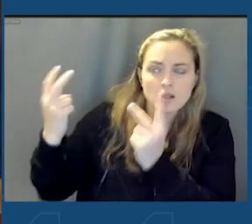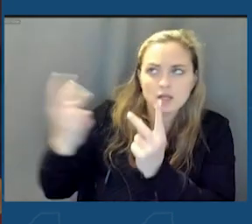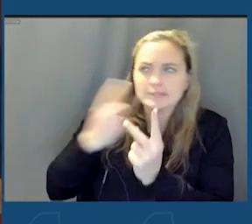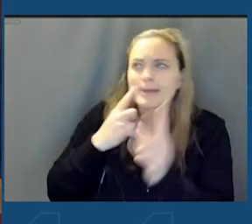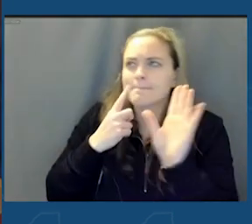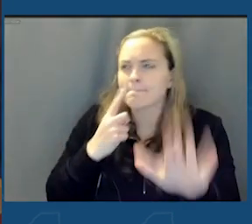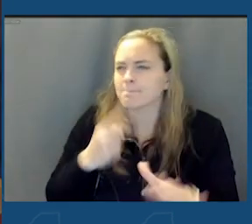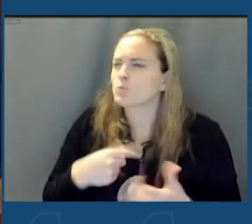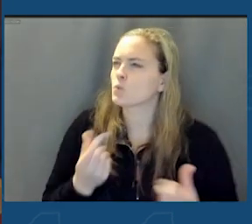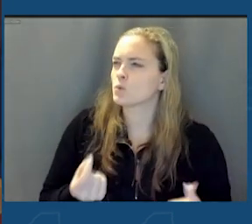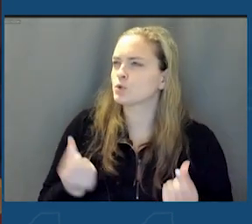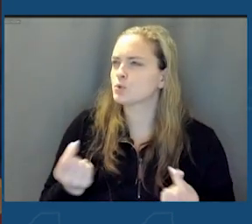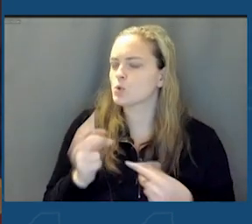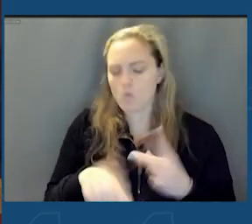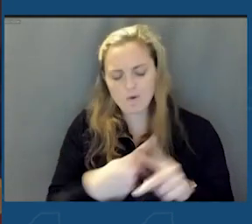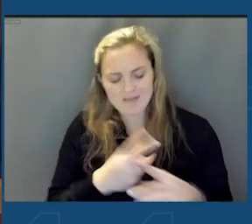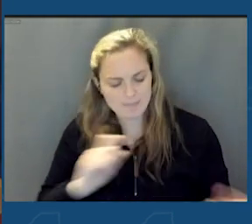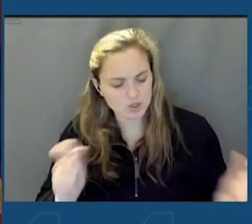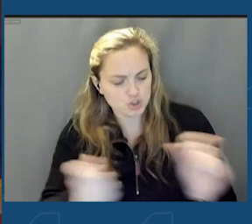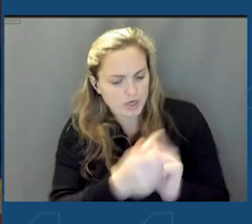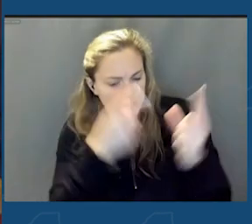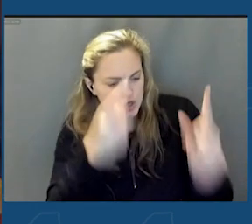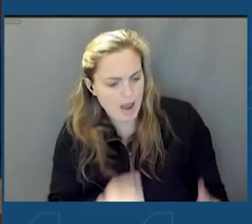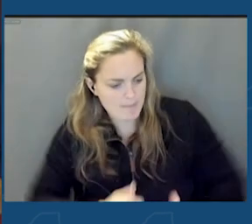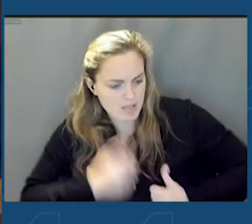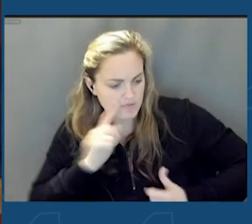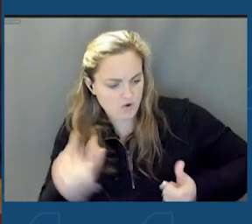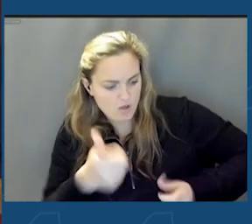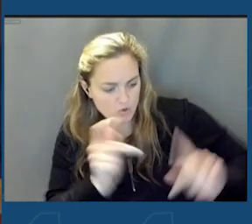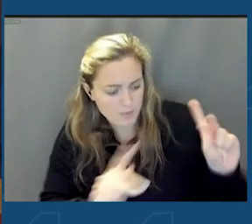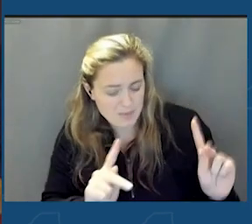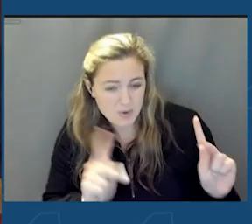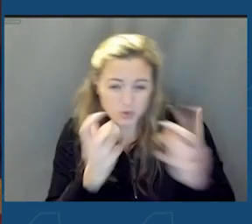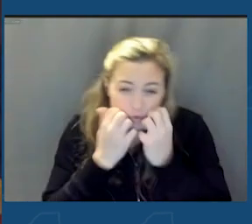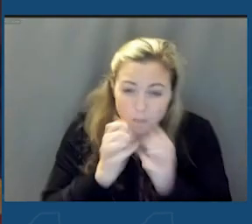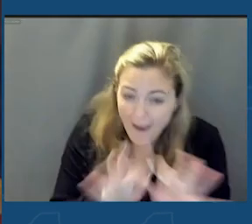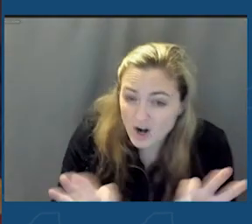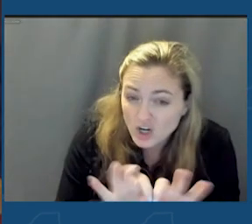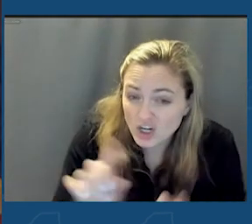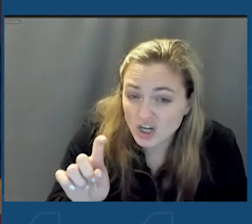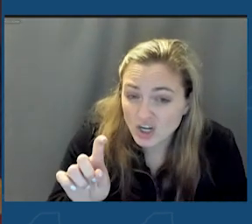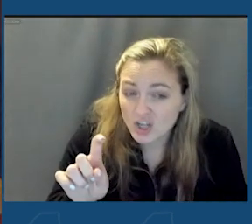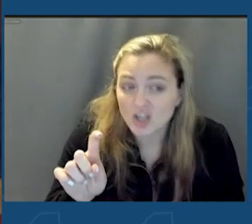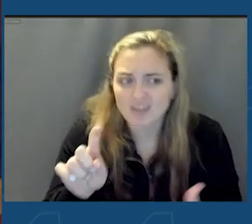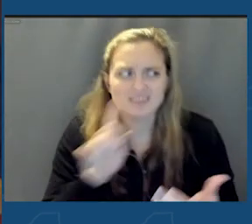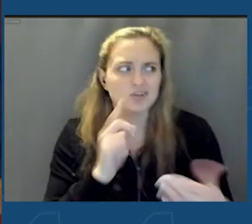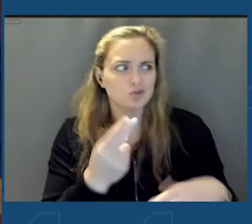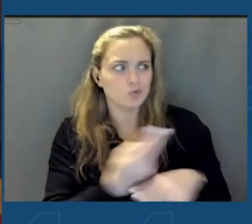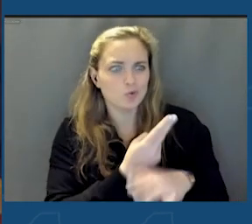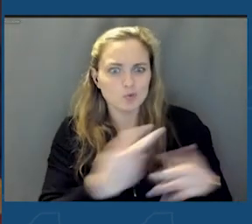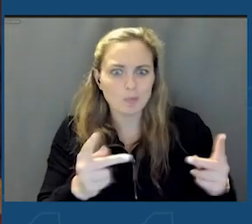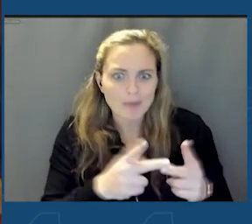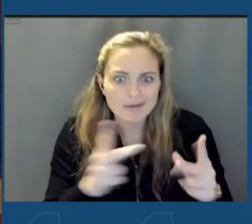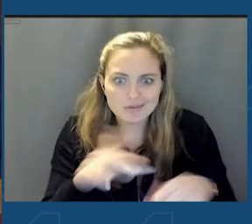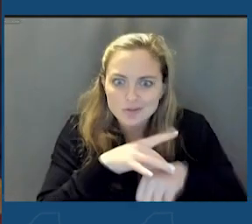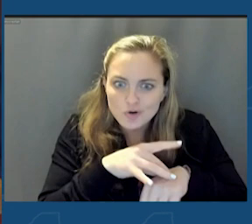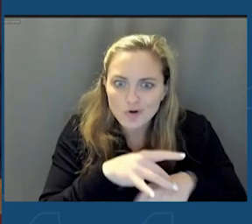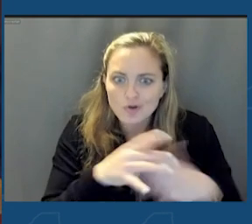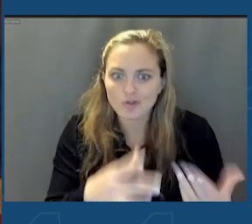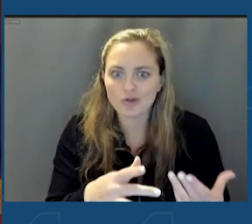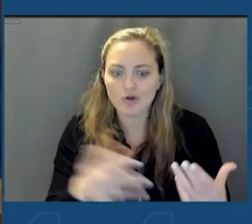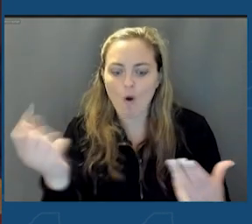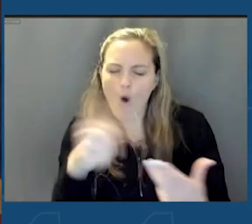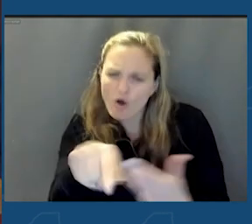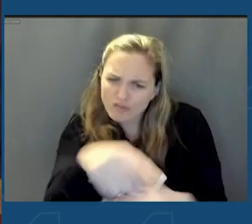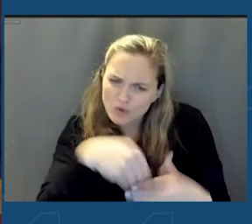you do? What kind of difference did you make in the lives of others? Did you matter by taking up space on this earth? All of you in this room will